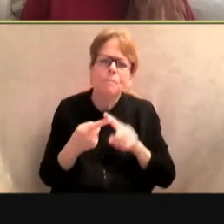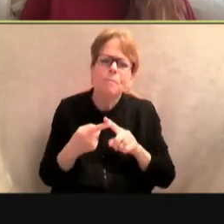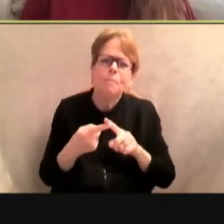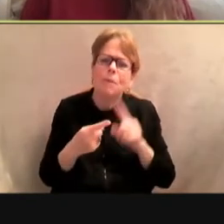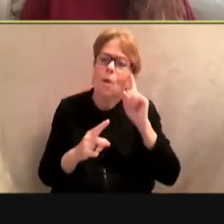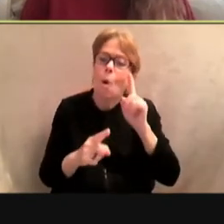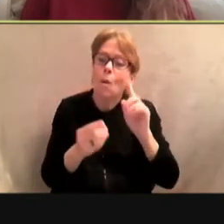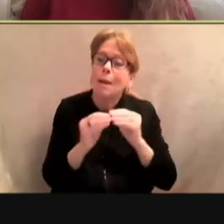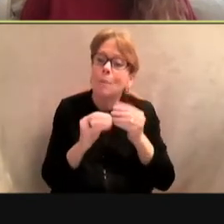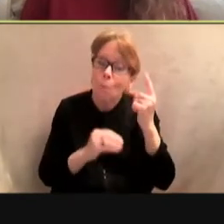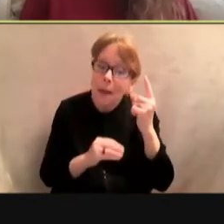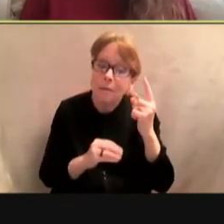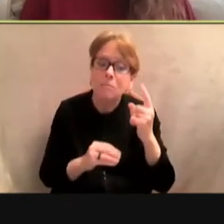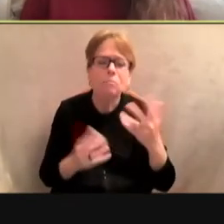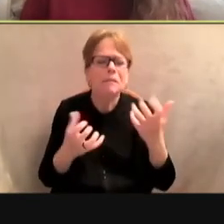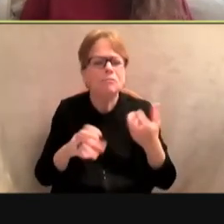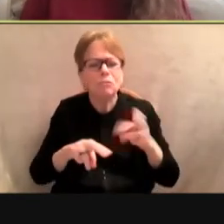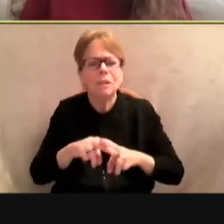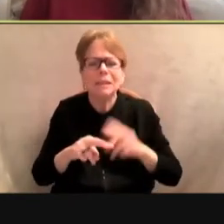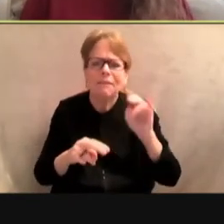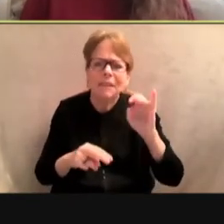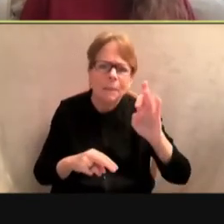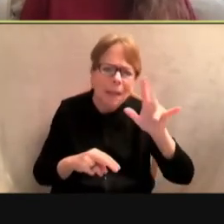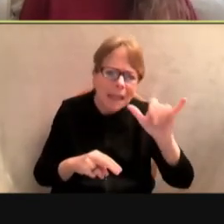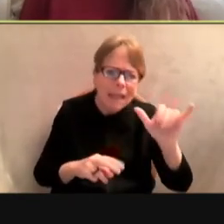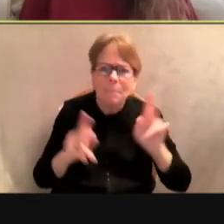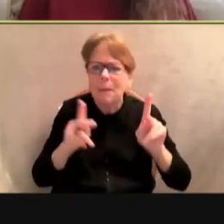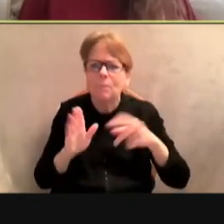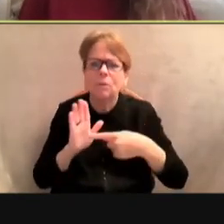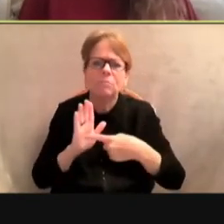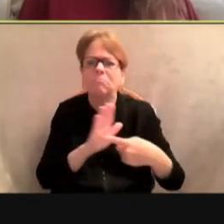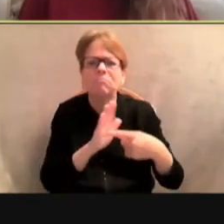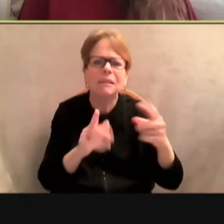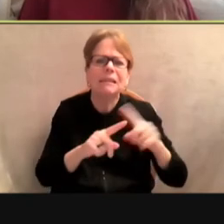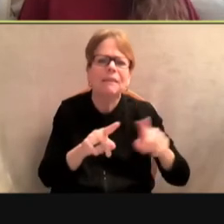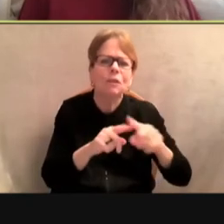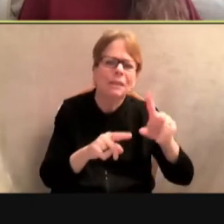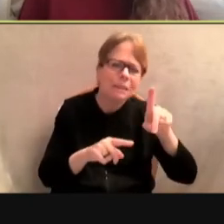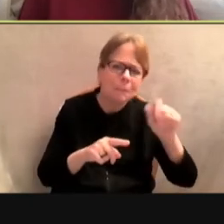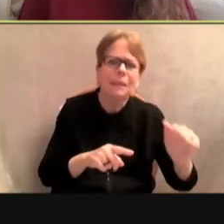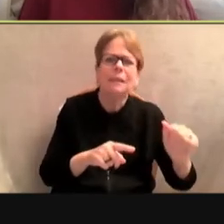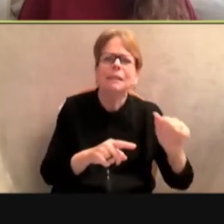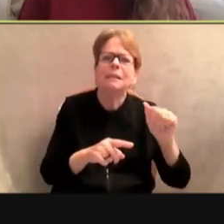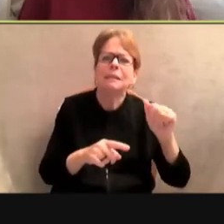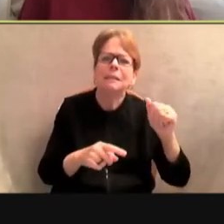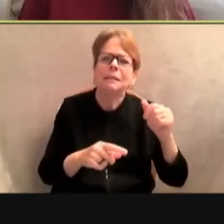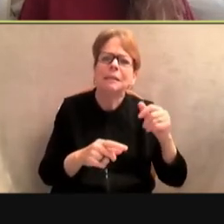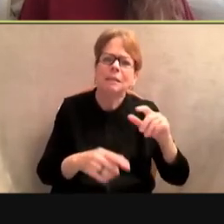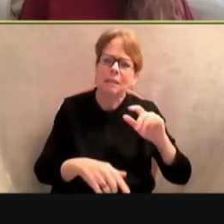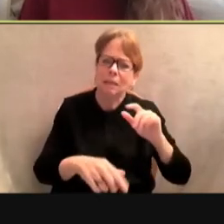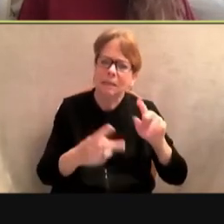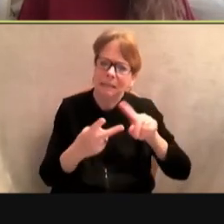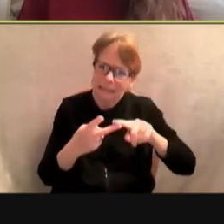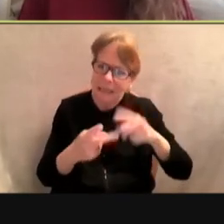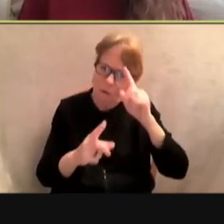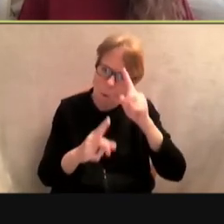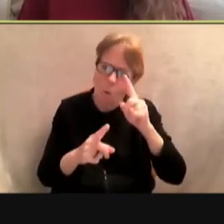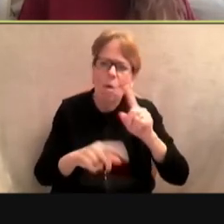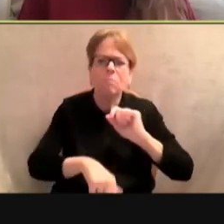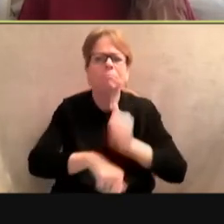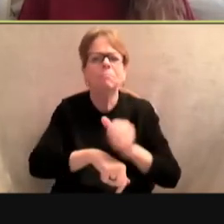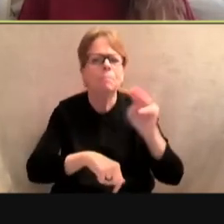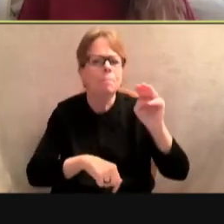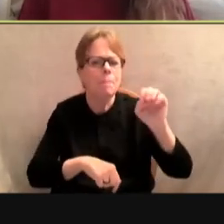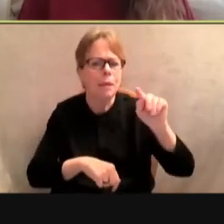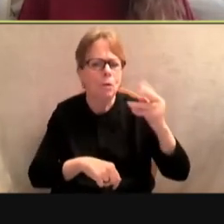with disabilities, chronic illnesses, and health conditions. And the other goal is to establish mentorship opportunities so students